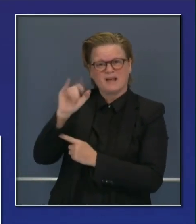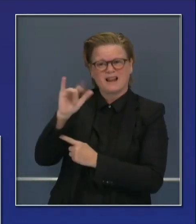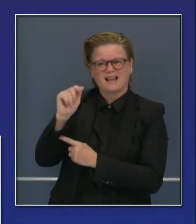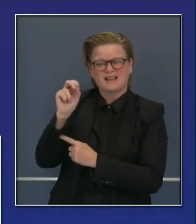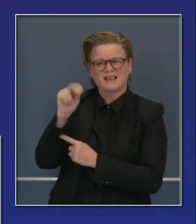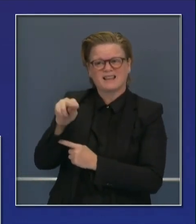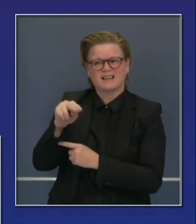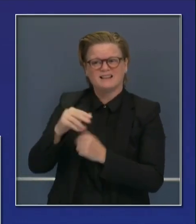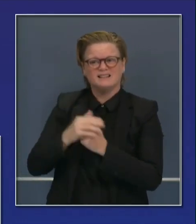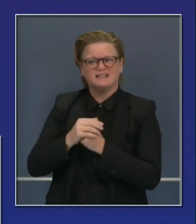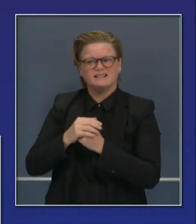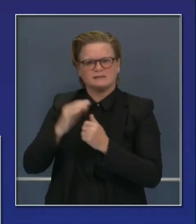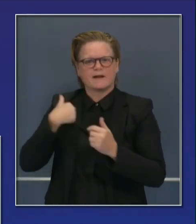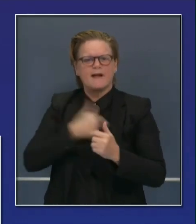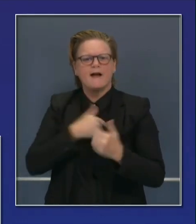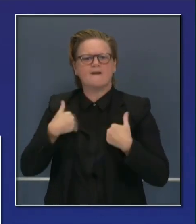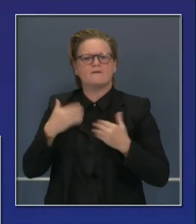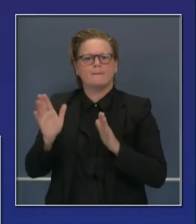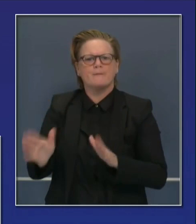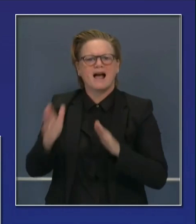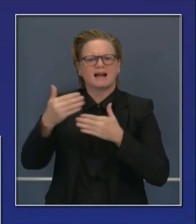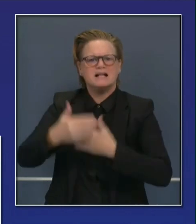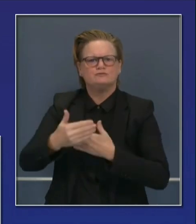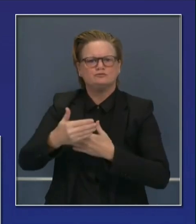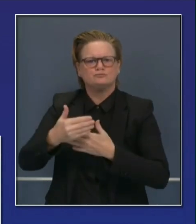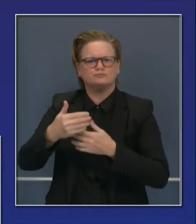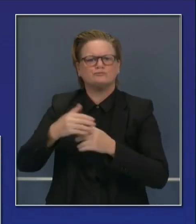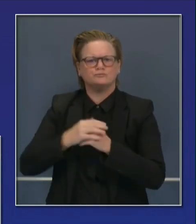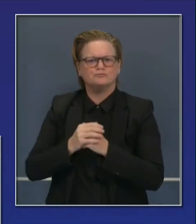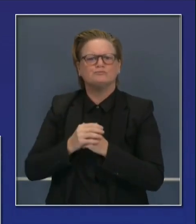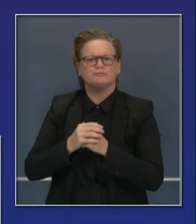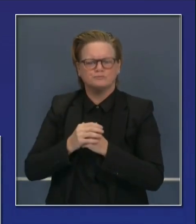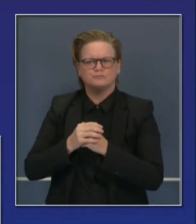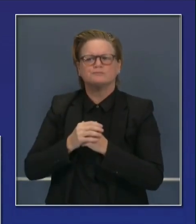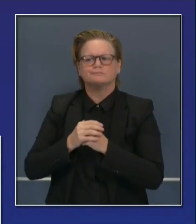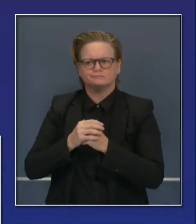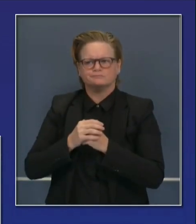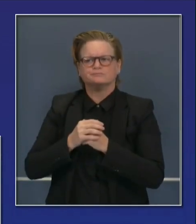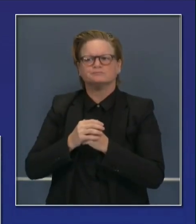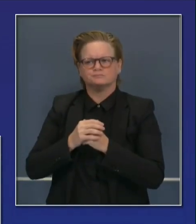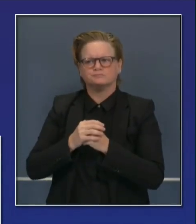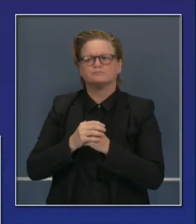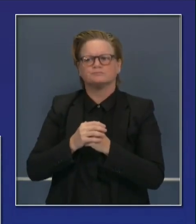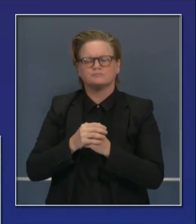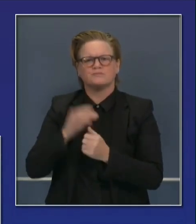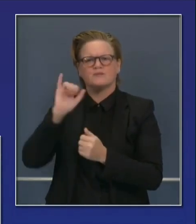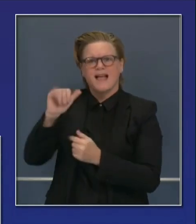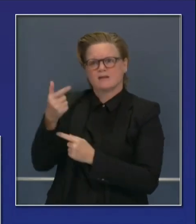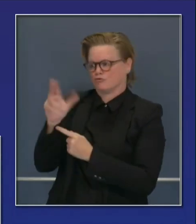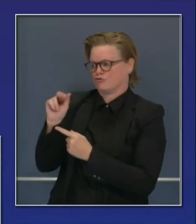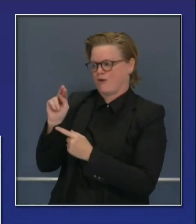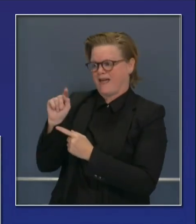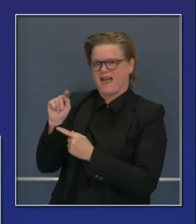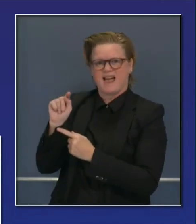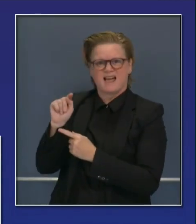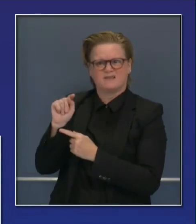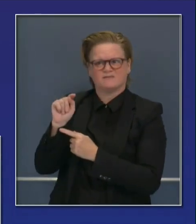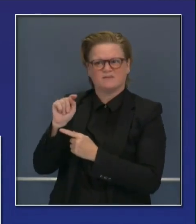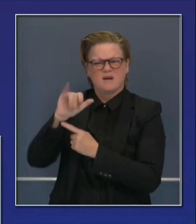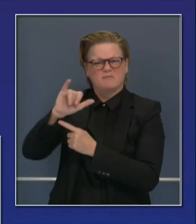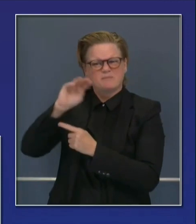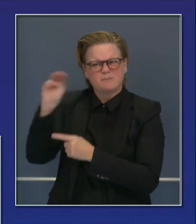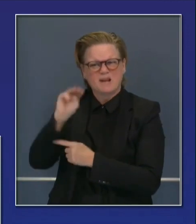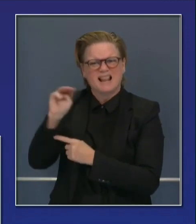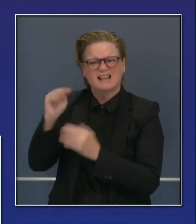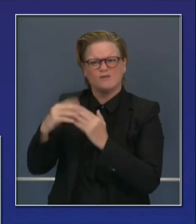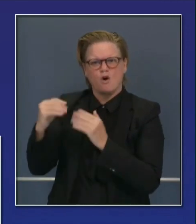is $25,000 grants, up to $25,000 grants. And because of leadership in the legislature, these